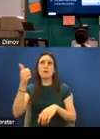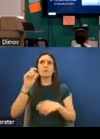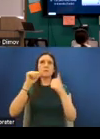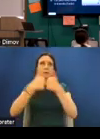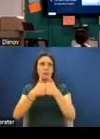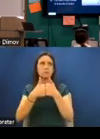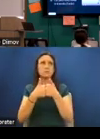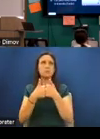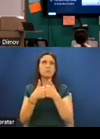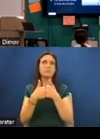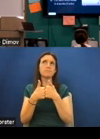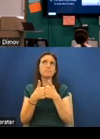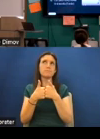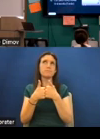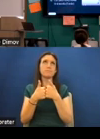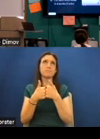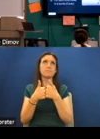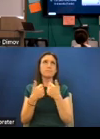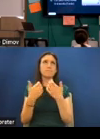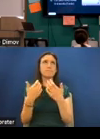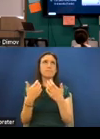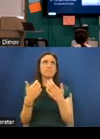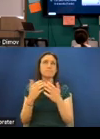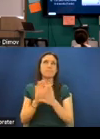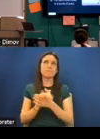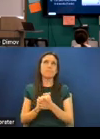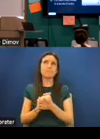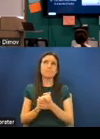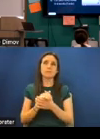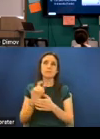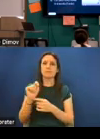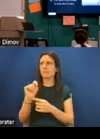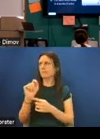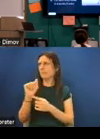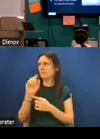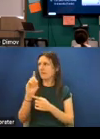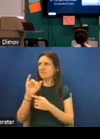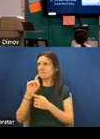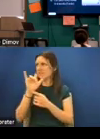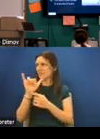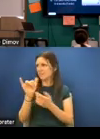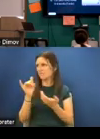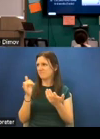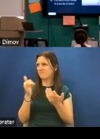also have given me this, I think tenacity is one of my greatest